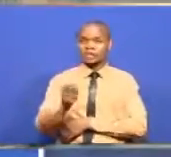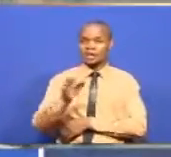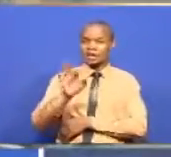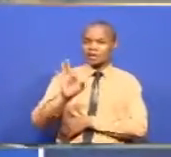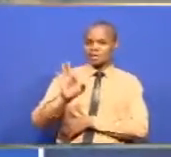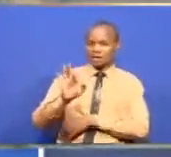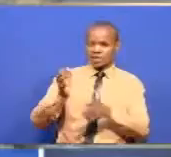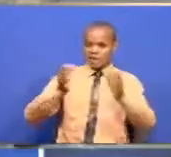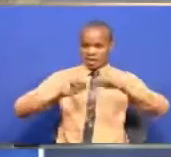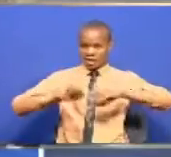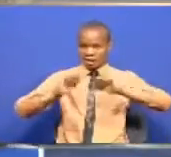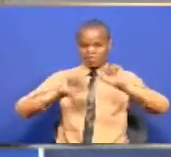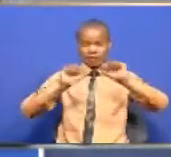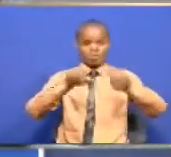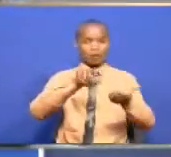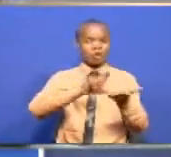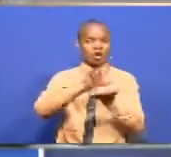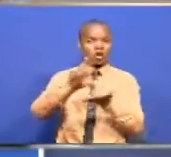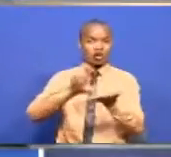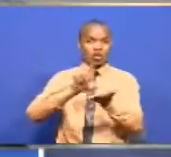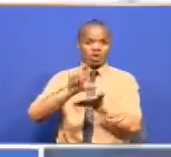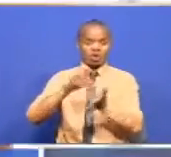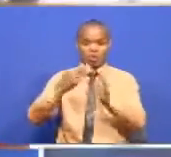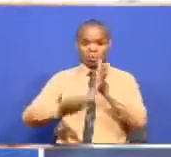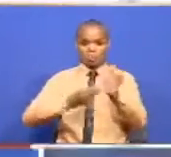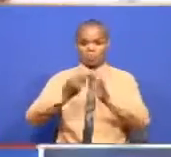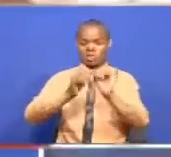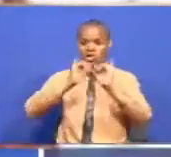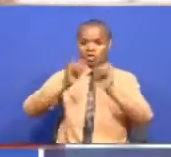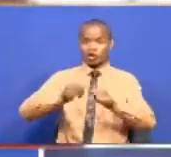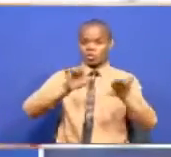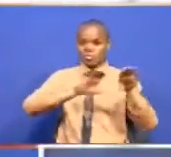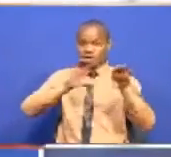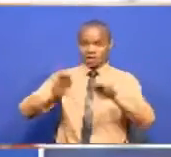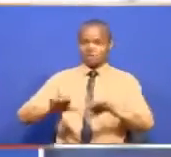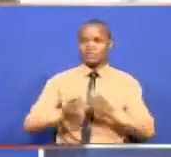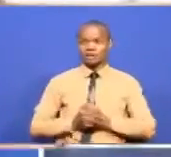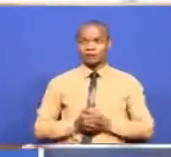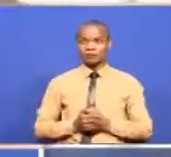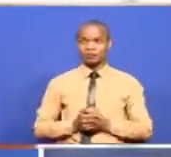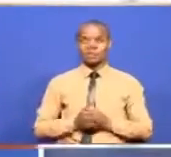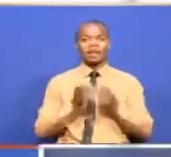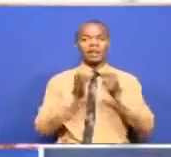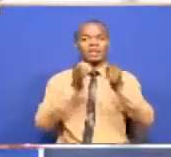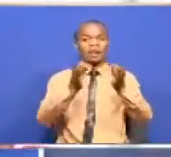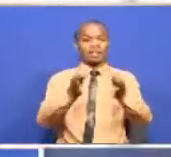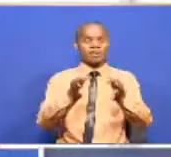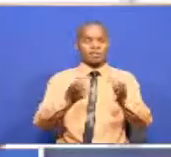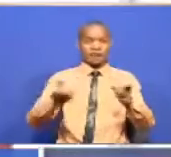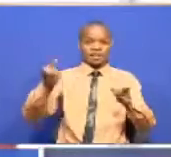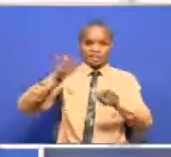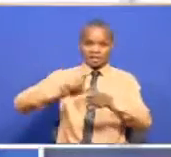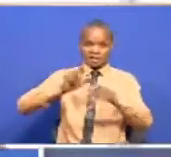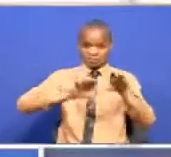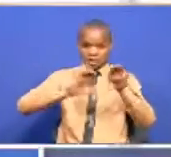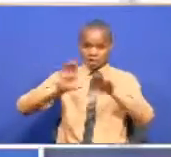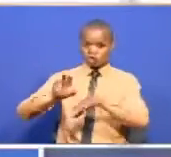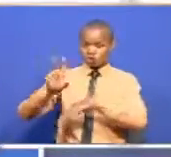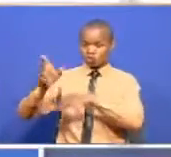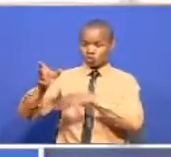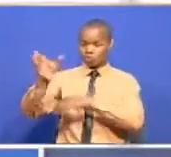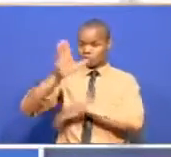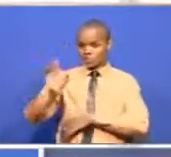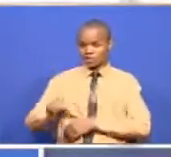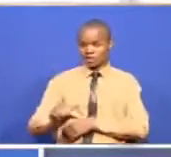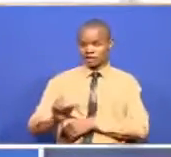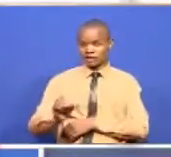agreement will give local manufacturers new markets in the U.S. If you even increase our market share by 2%, you know,